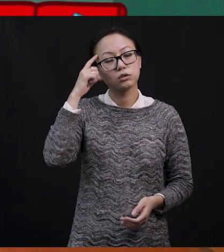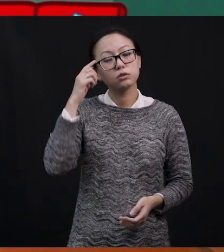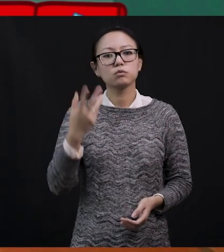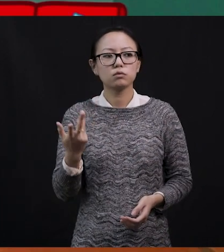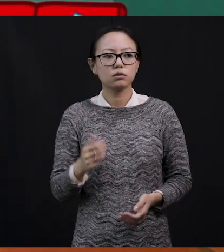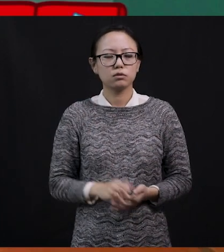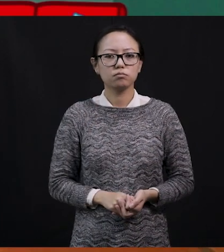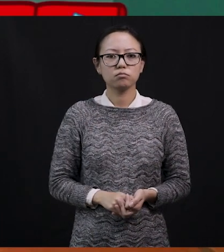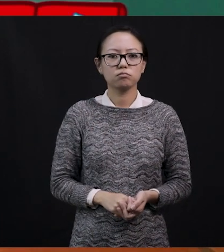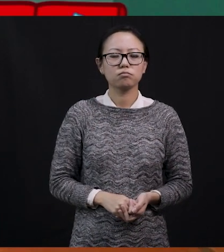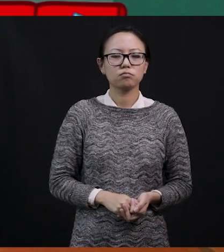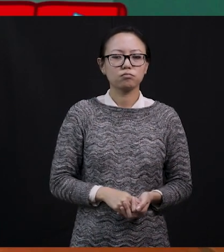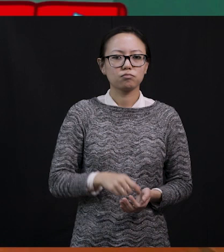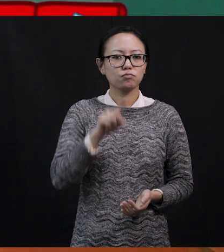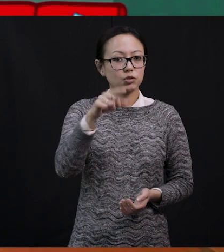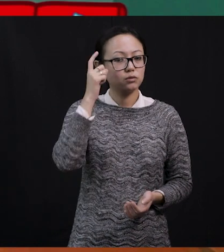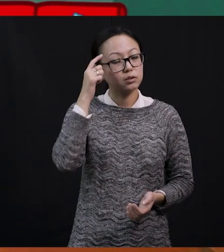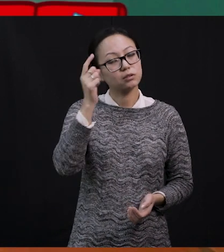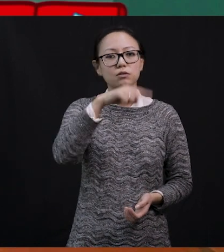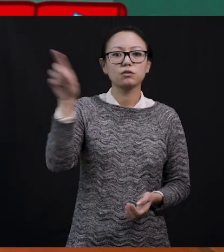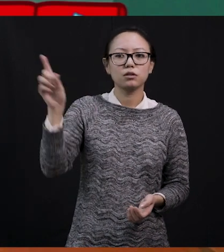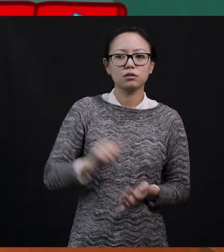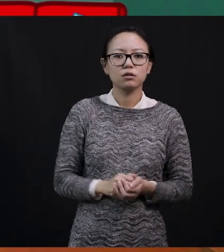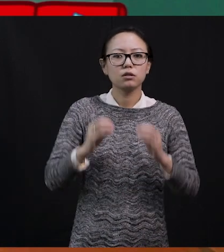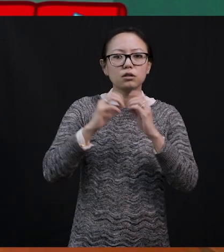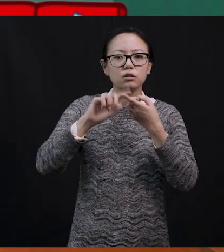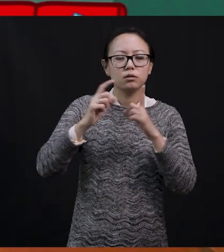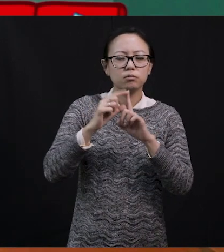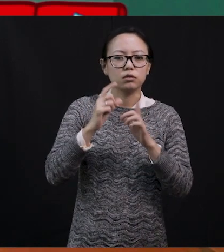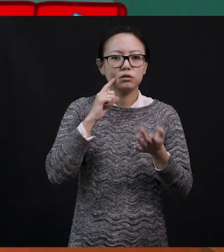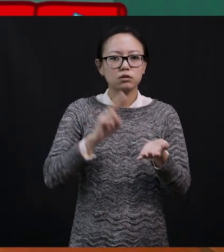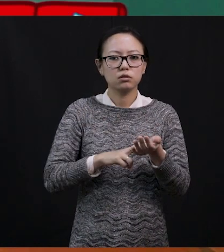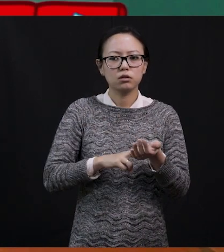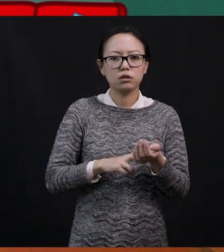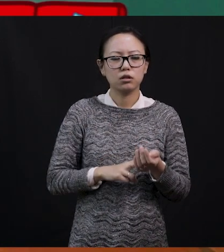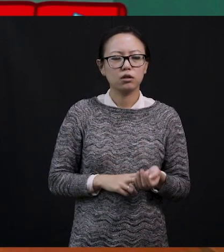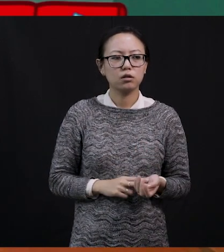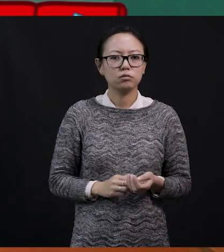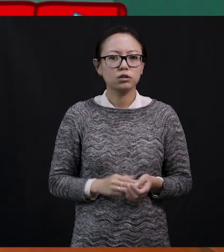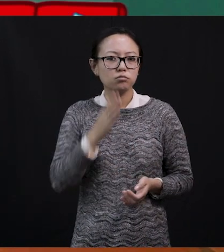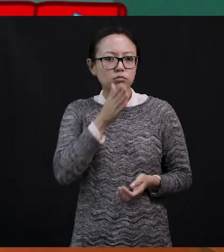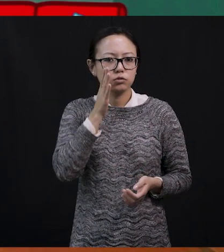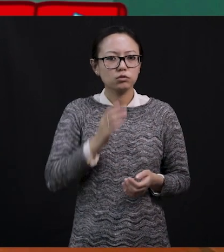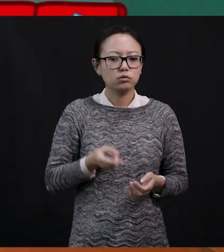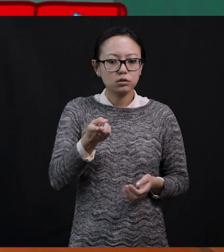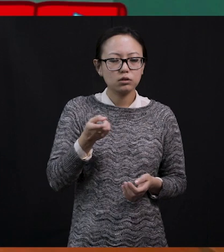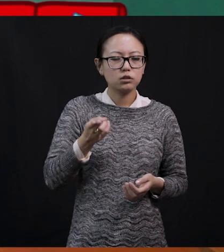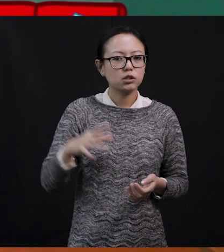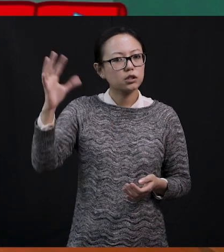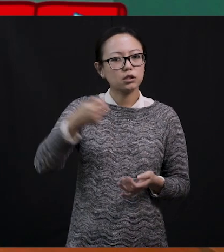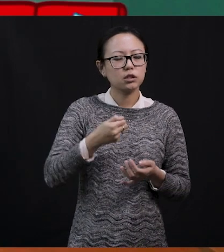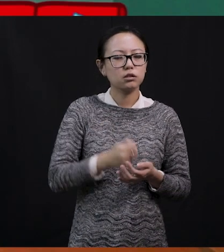So you are very much correct. He booked a first-class ticket to Ranchi, and after that he felt a little